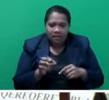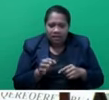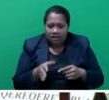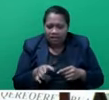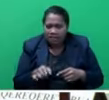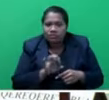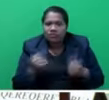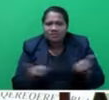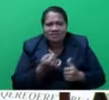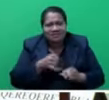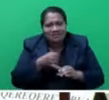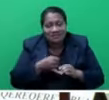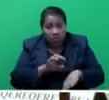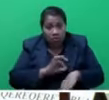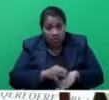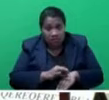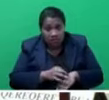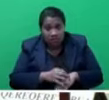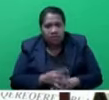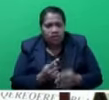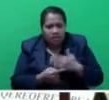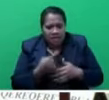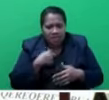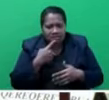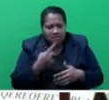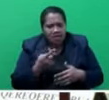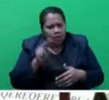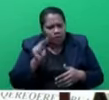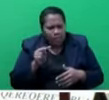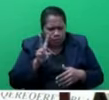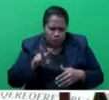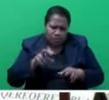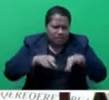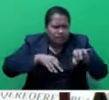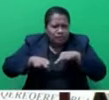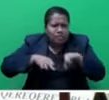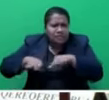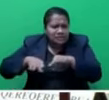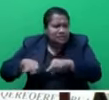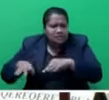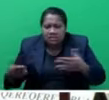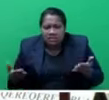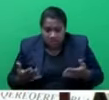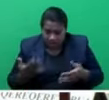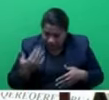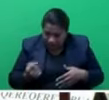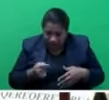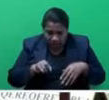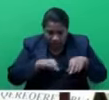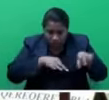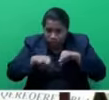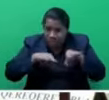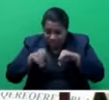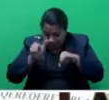hospitals, and I said, we need to look at the logistics. Is there a logistics person,